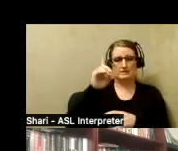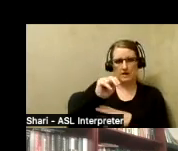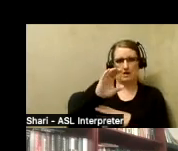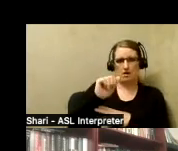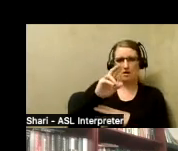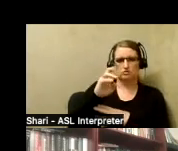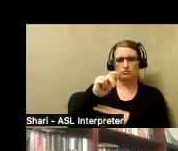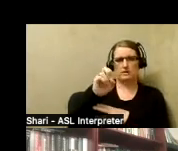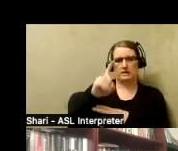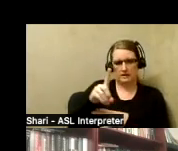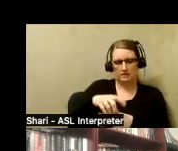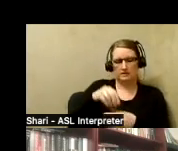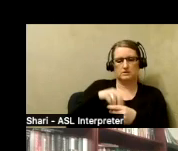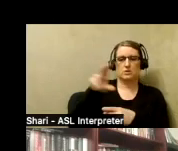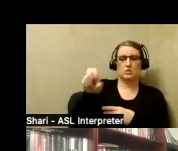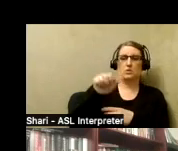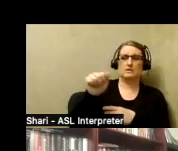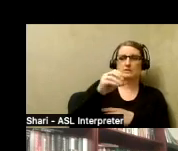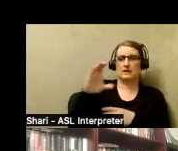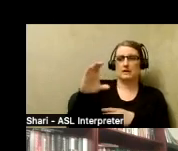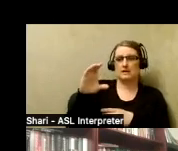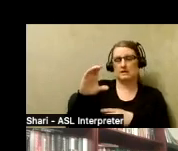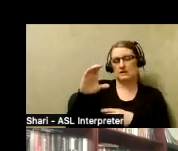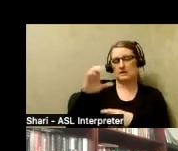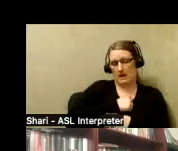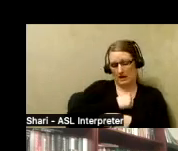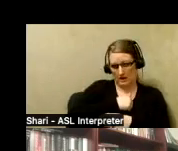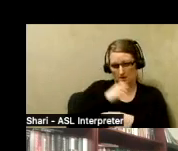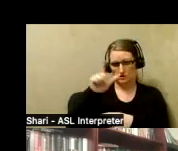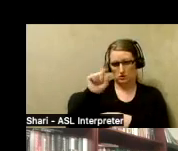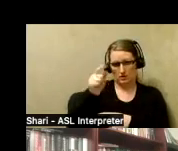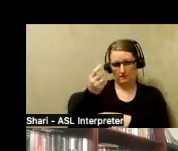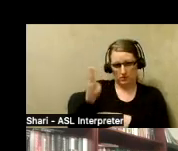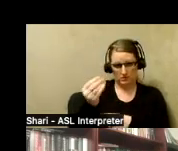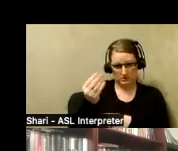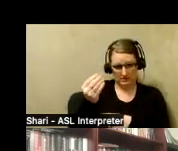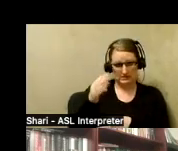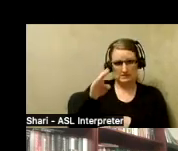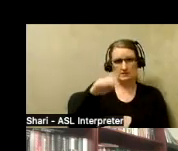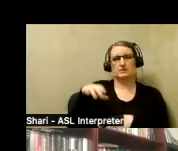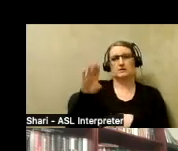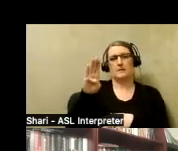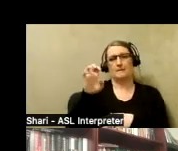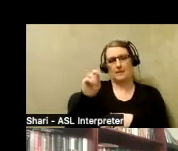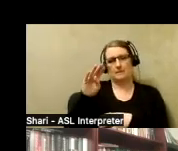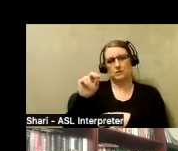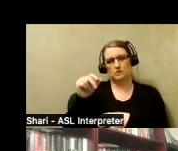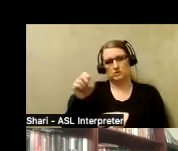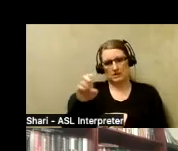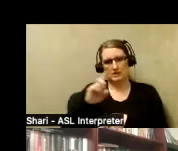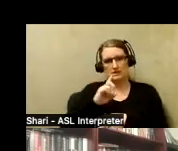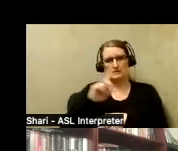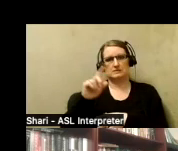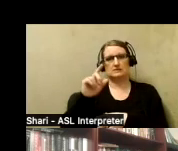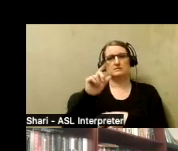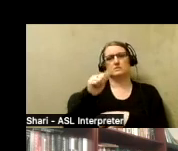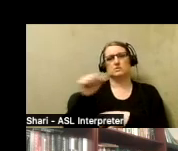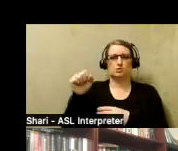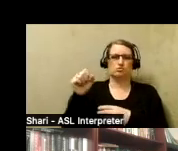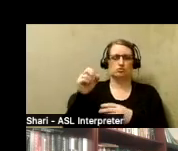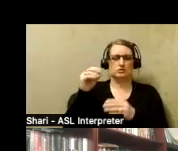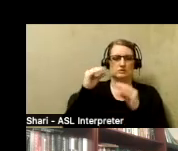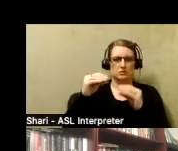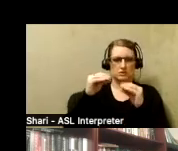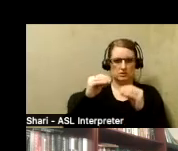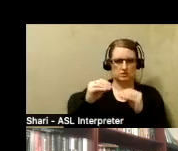Disability in the United States and Canada from Palgrave in 2014. Dr. Ben-Moshe is an associate professor of criminology, law, and